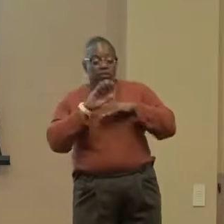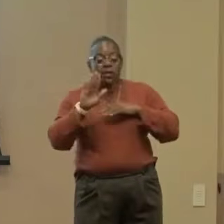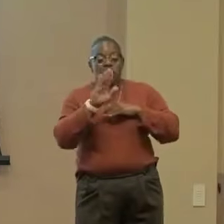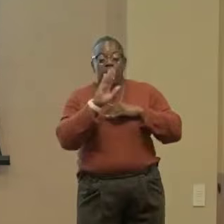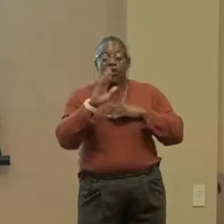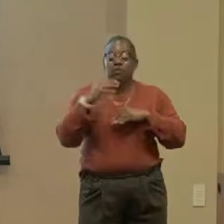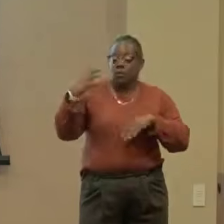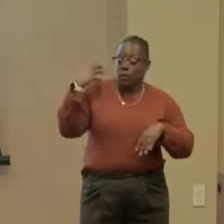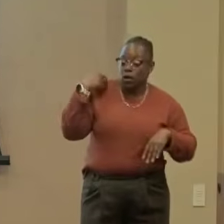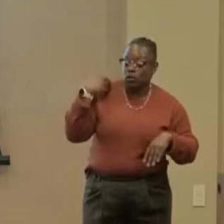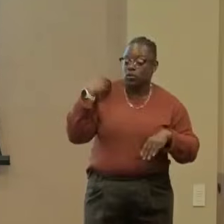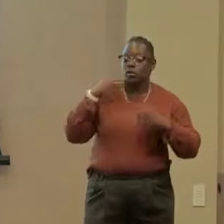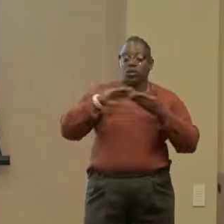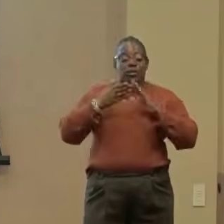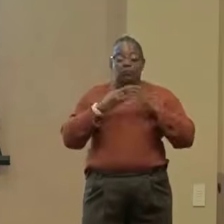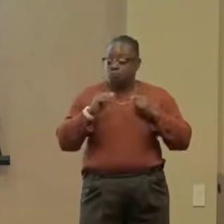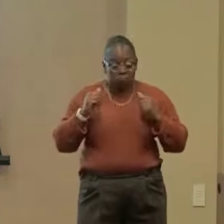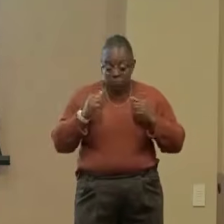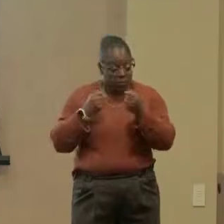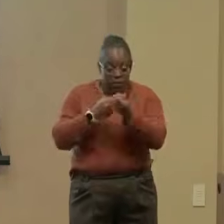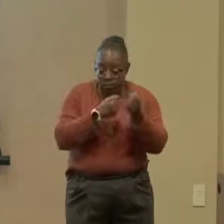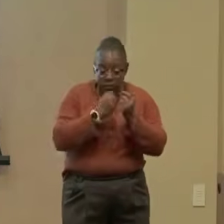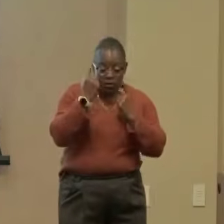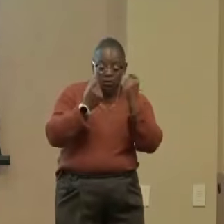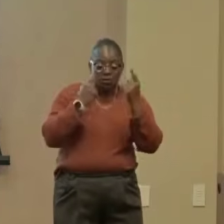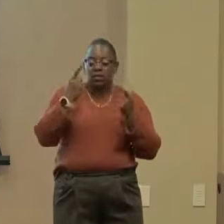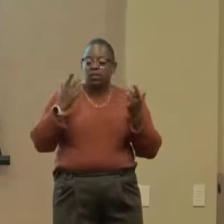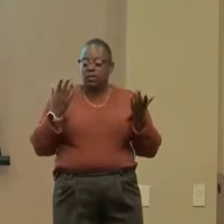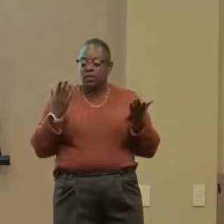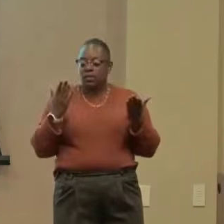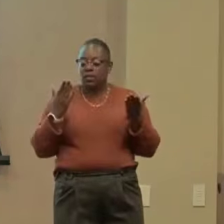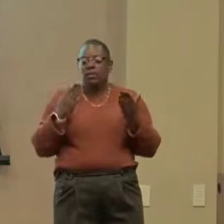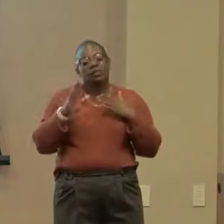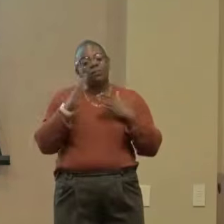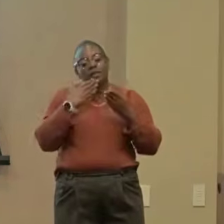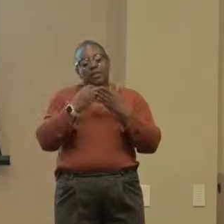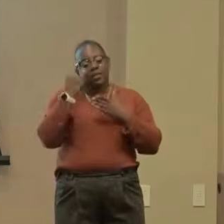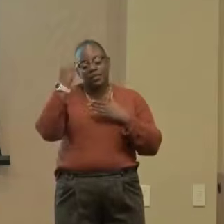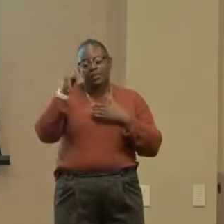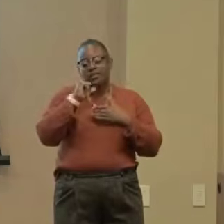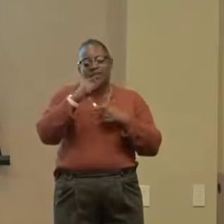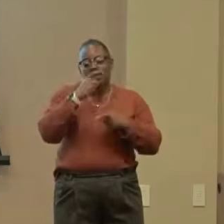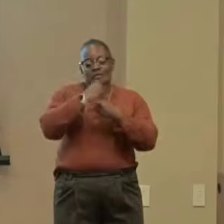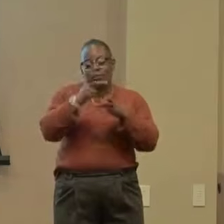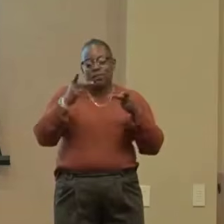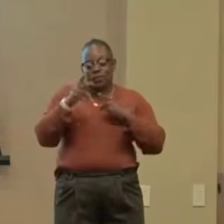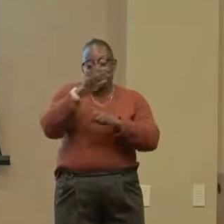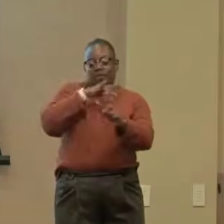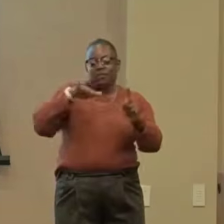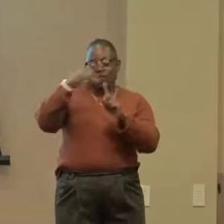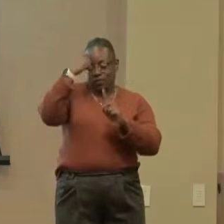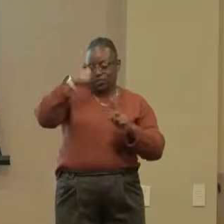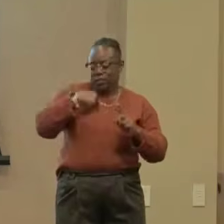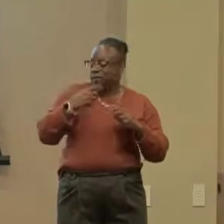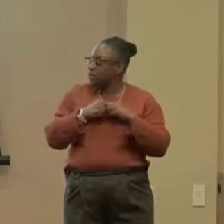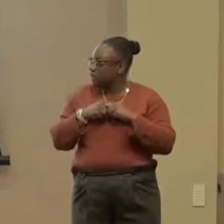boss or your community at work is not supportive or understanding, that might be a sign that's not the right place or environment. Because I have